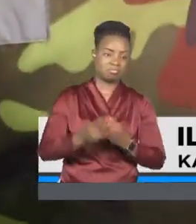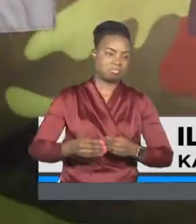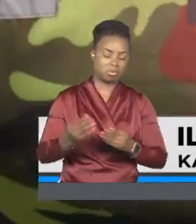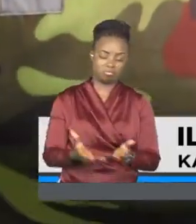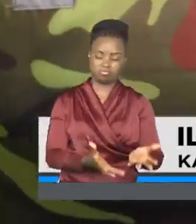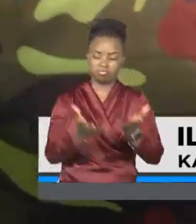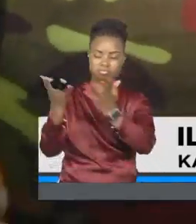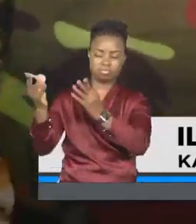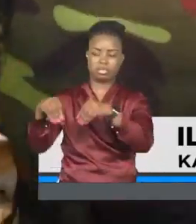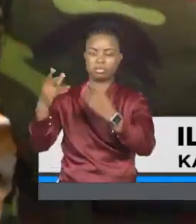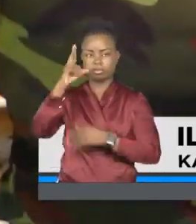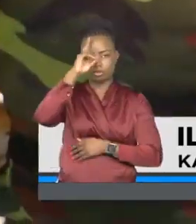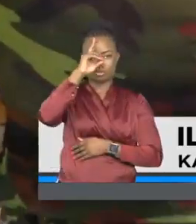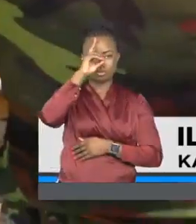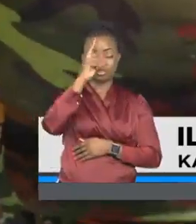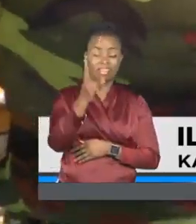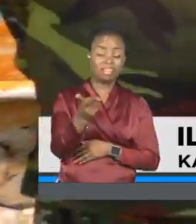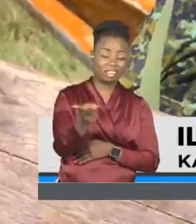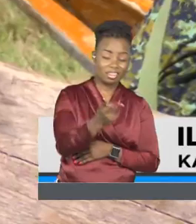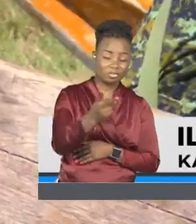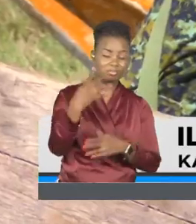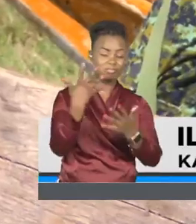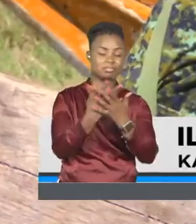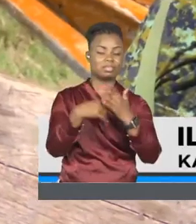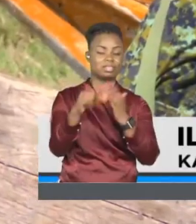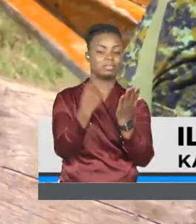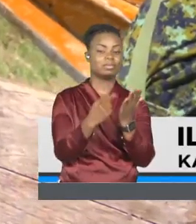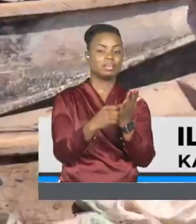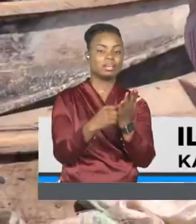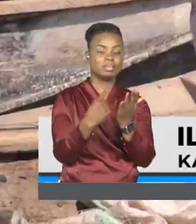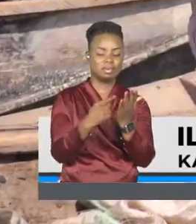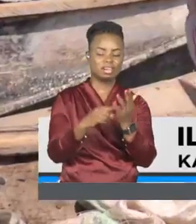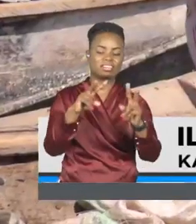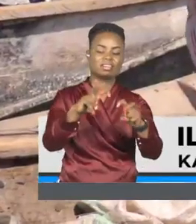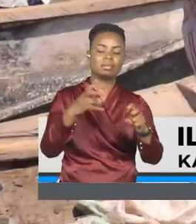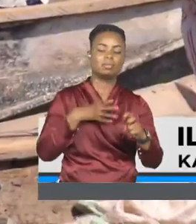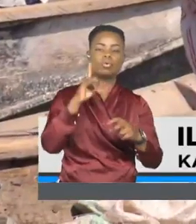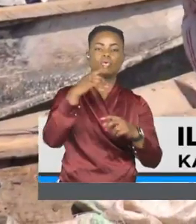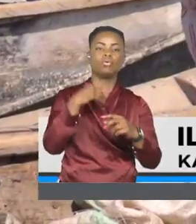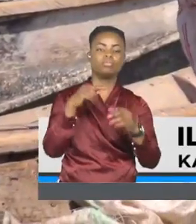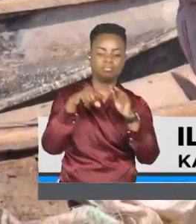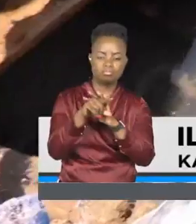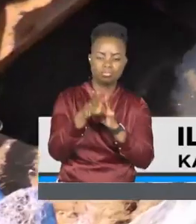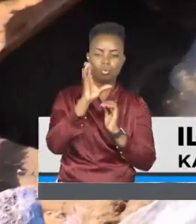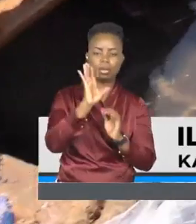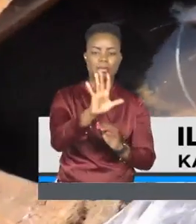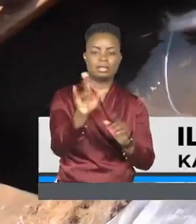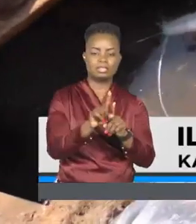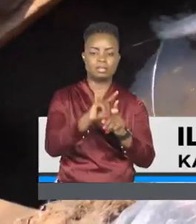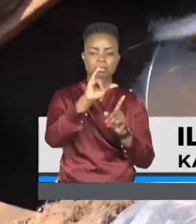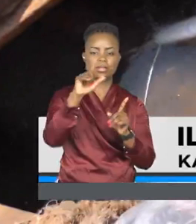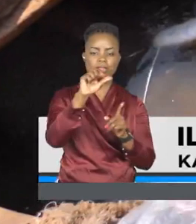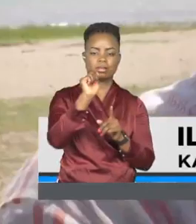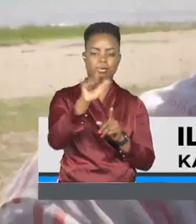police. They are the latest to be detained in a Ugandan clampdown on illegal fishing, which has led to the arrest of over 400